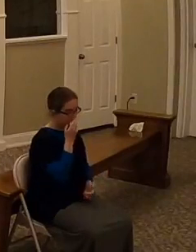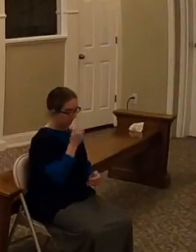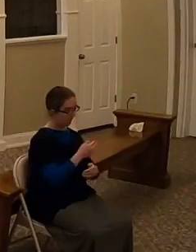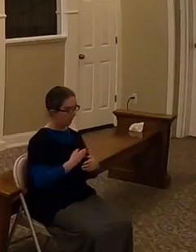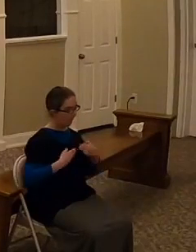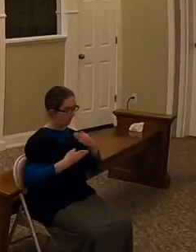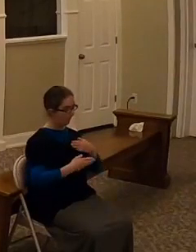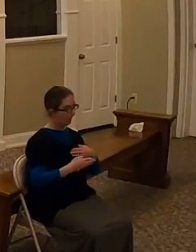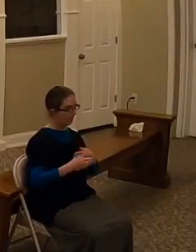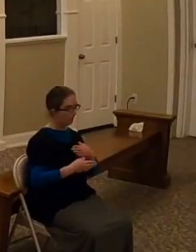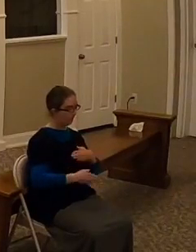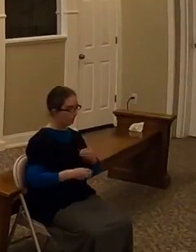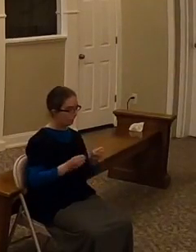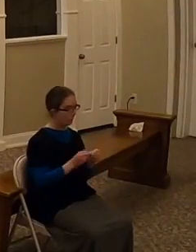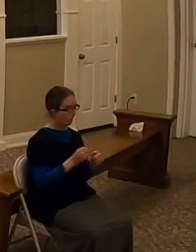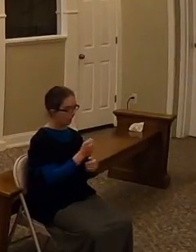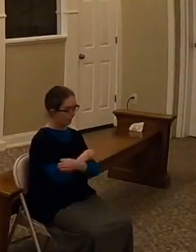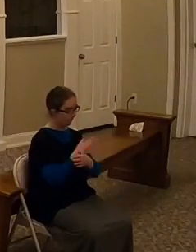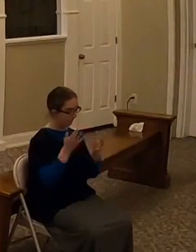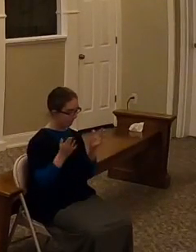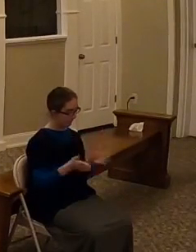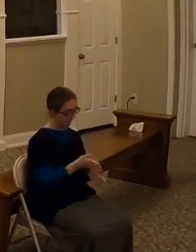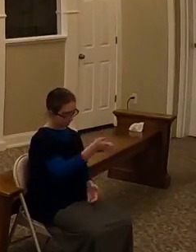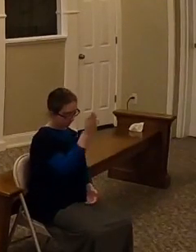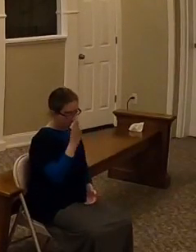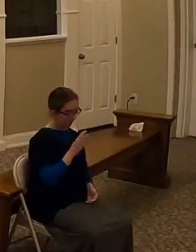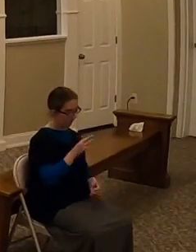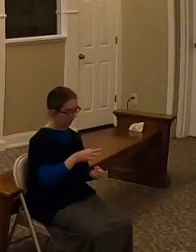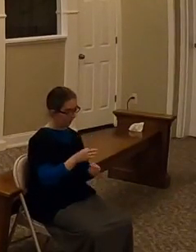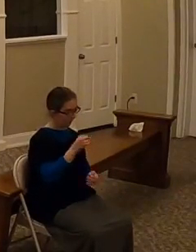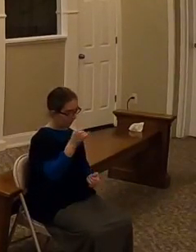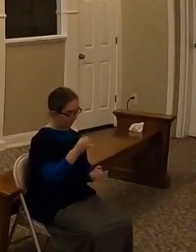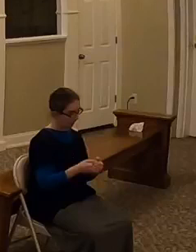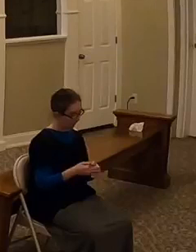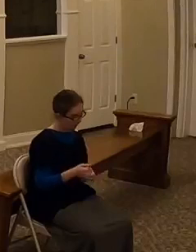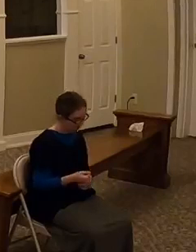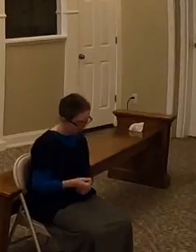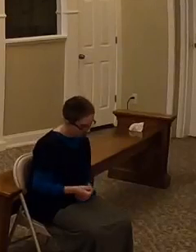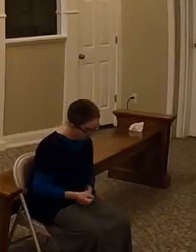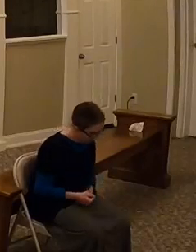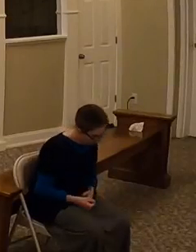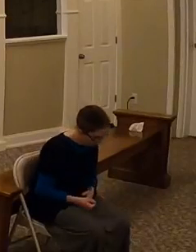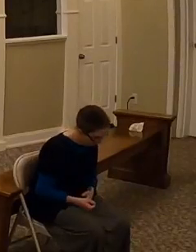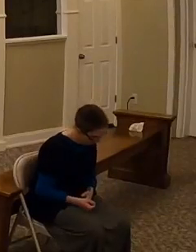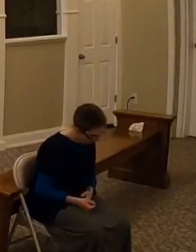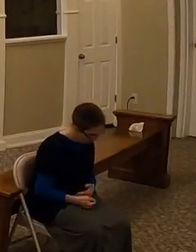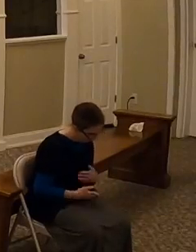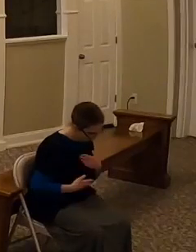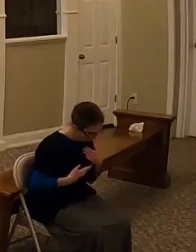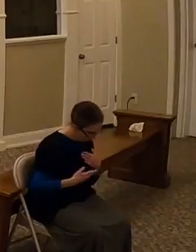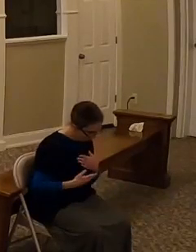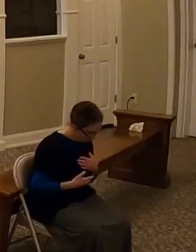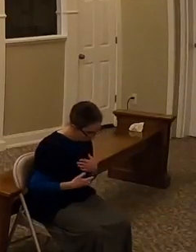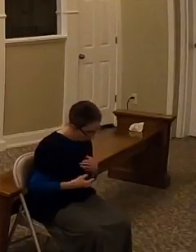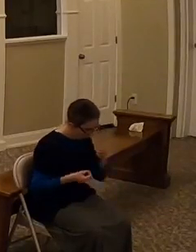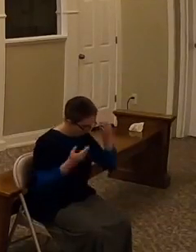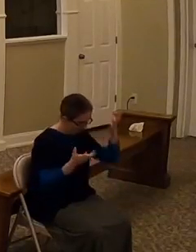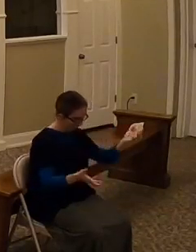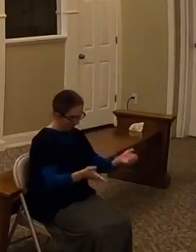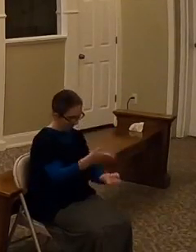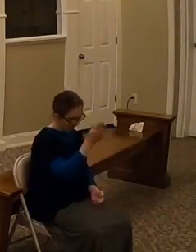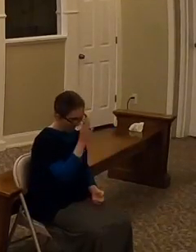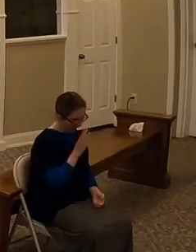of pleasure more than lovers of God. This is the spirit of the last days. People would rather be appeasing their flesh than to be obeying